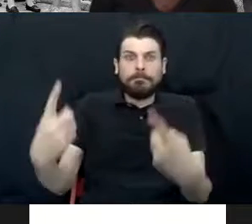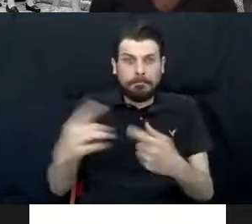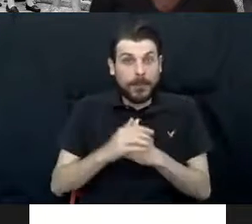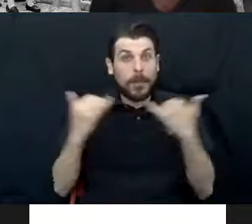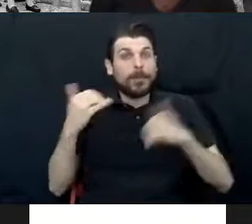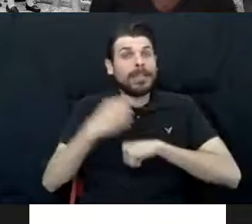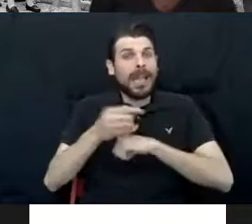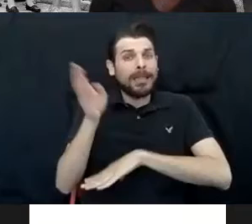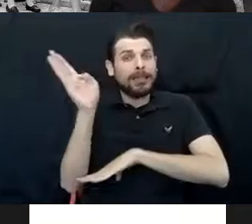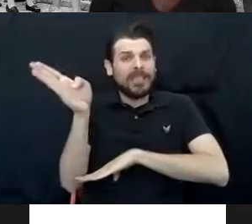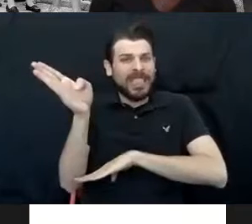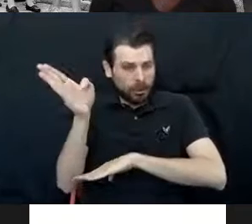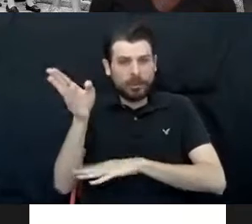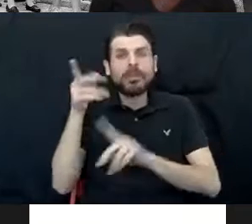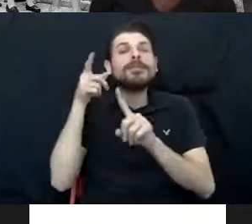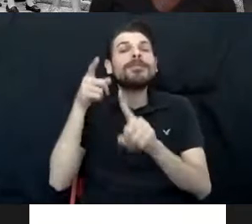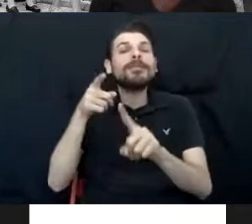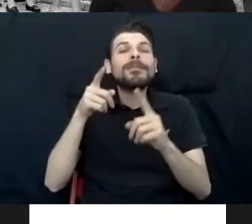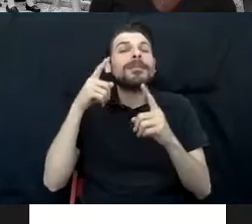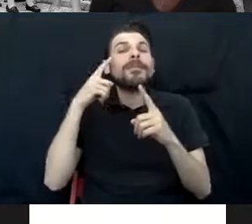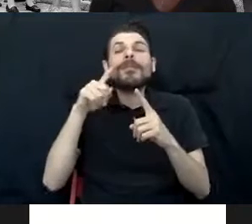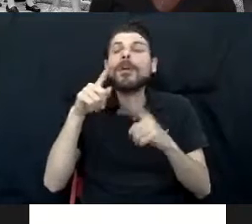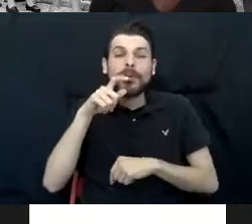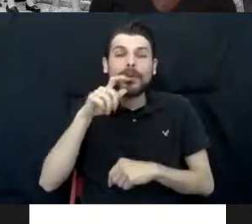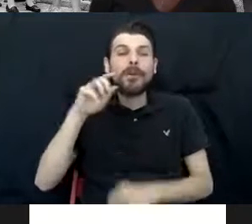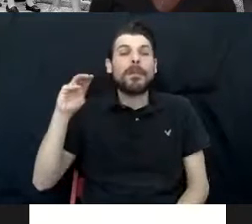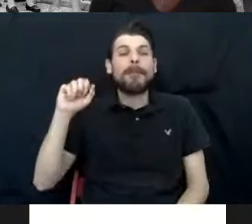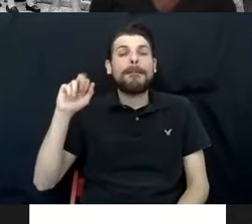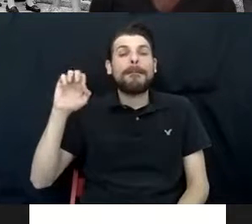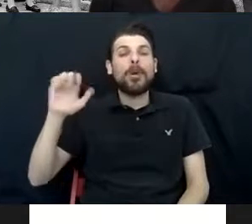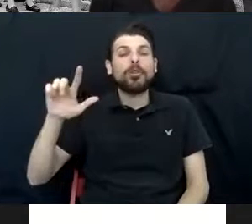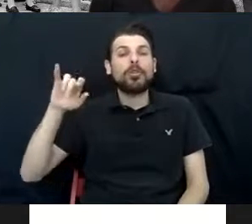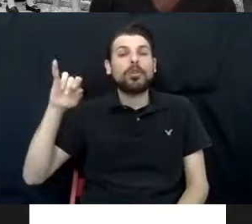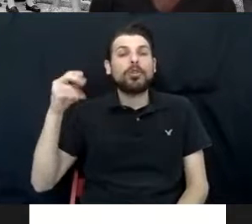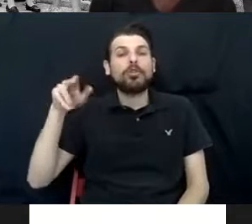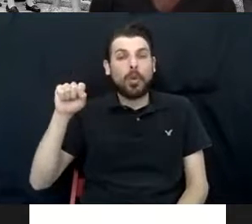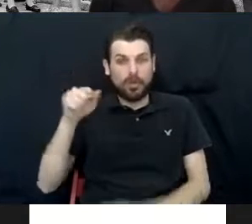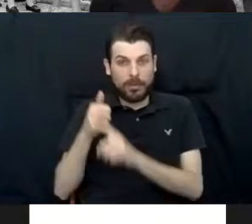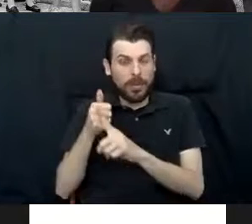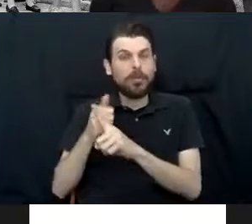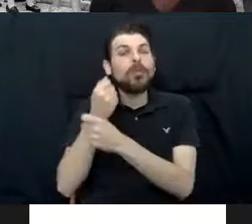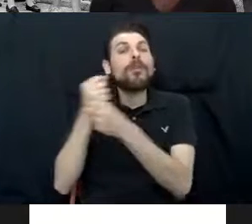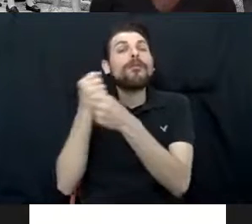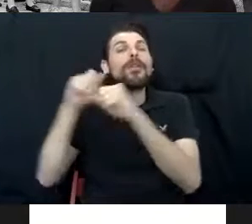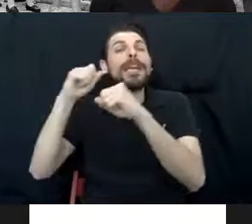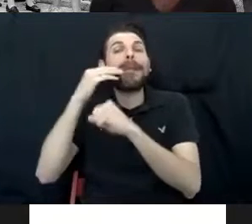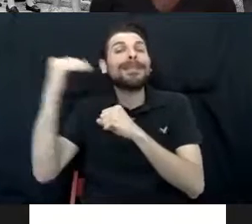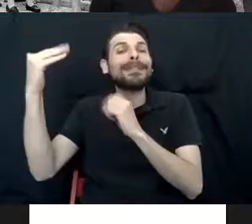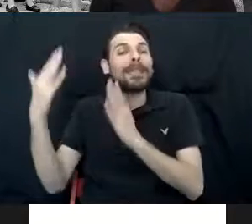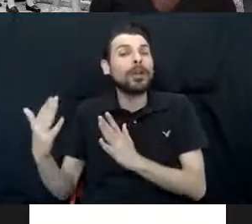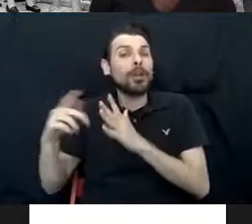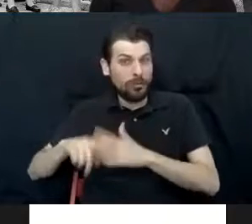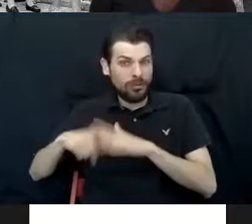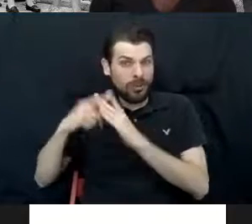is dedicated to my friend, Marshall Jones, who was a SNCC freedom singer starting in